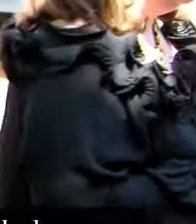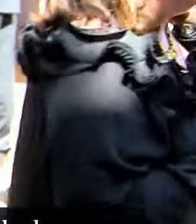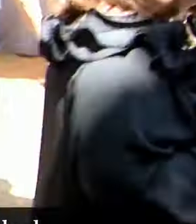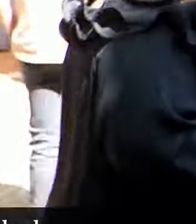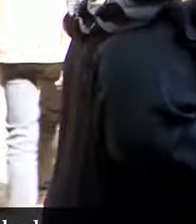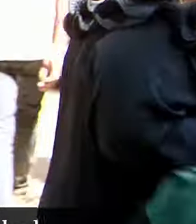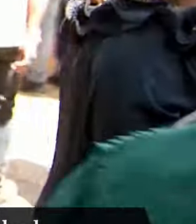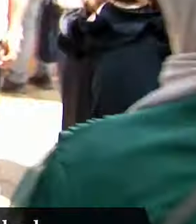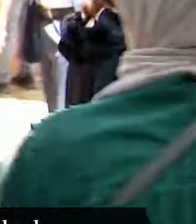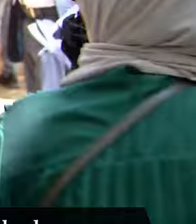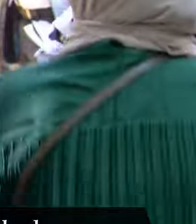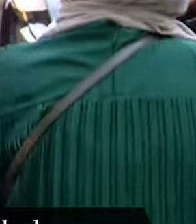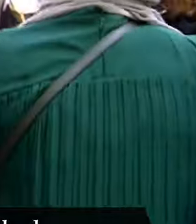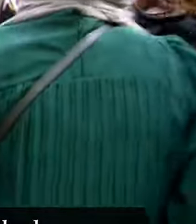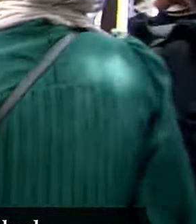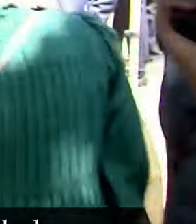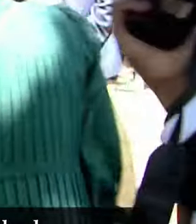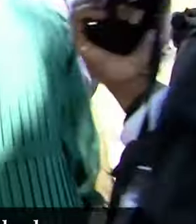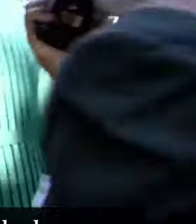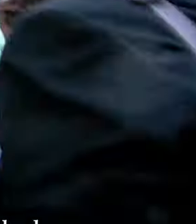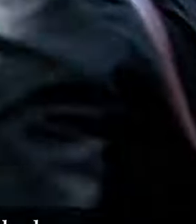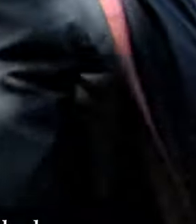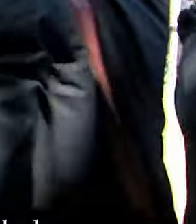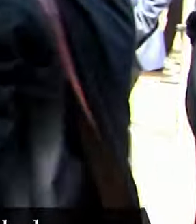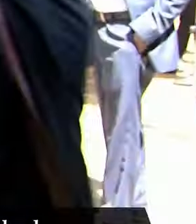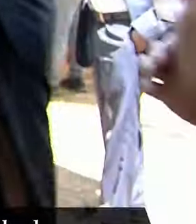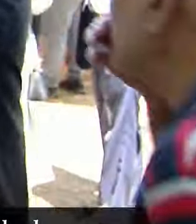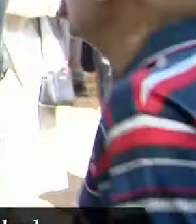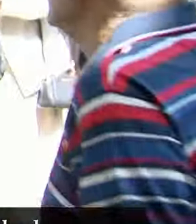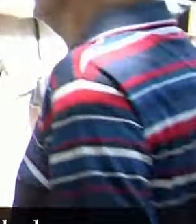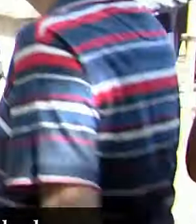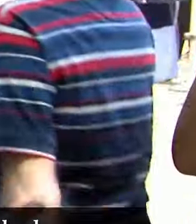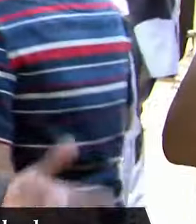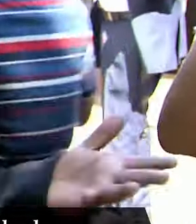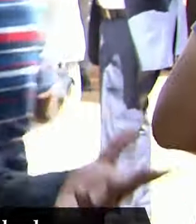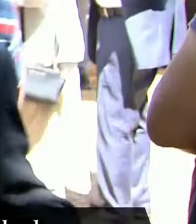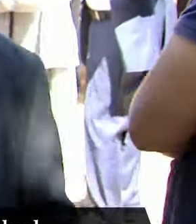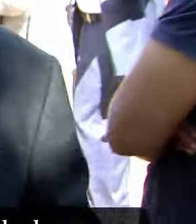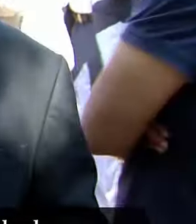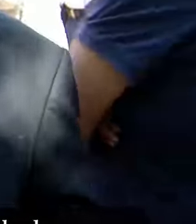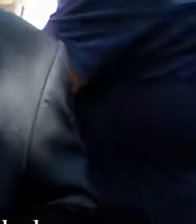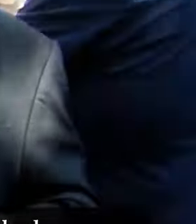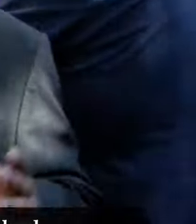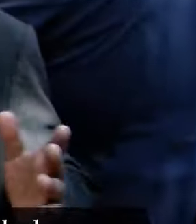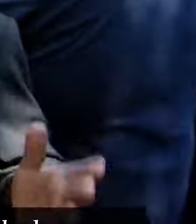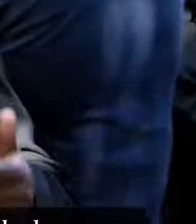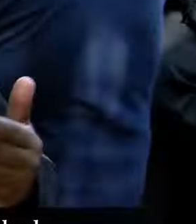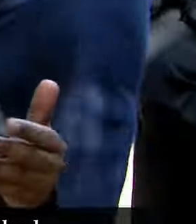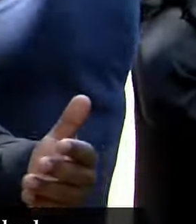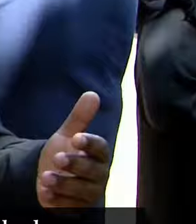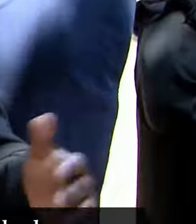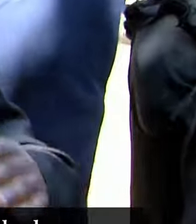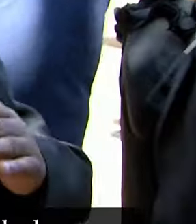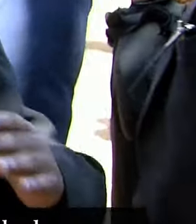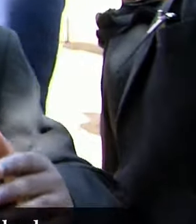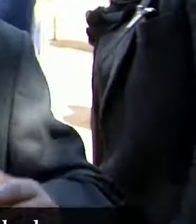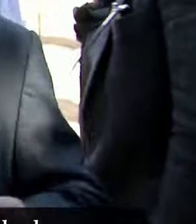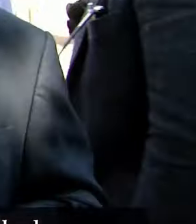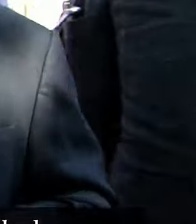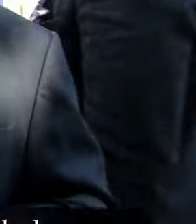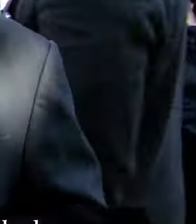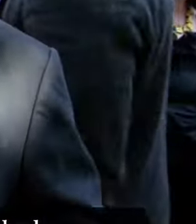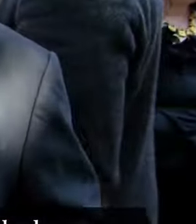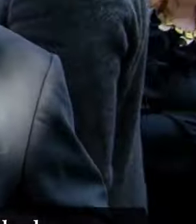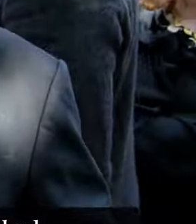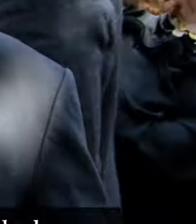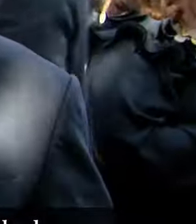there, even going as far as to say perhaps we need to ramp up leadership, because some of these challenges that we are facing